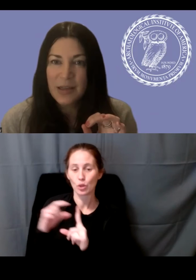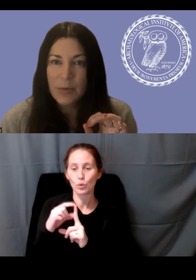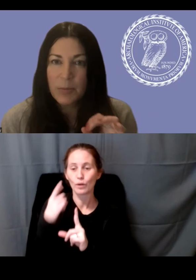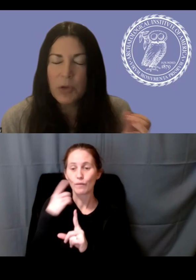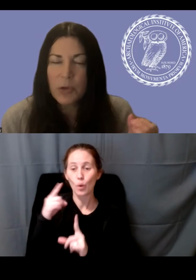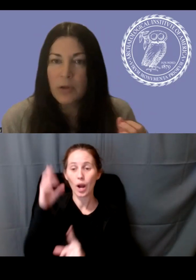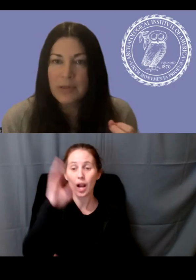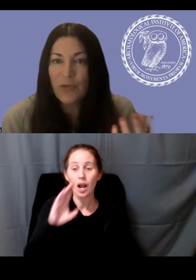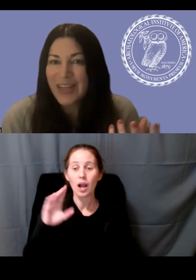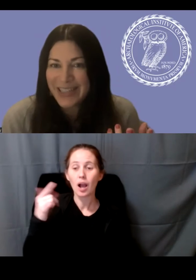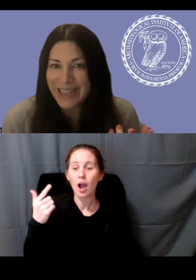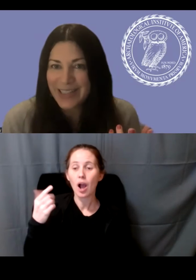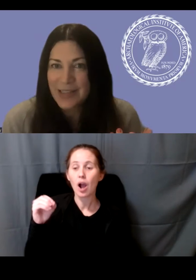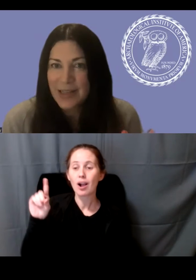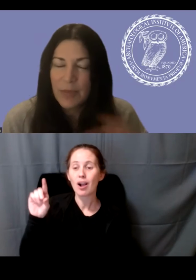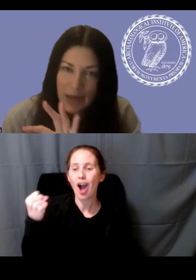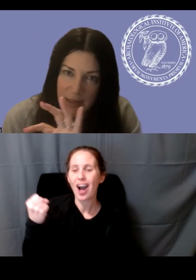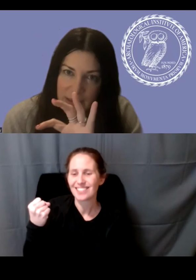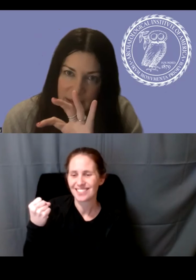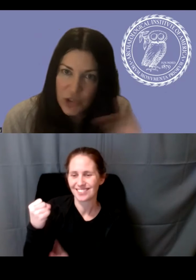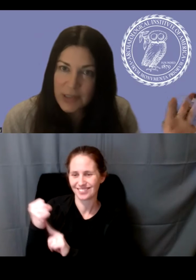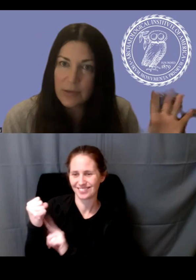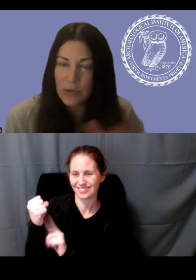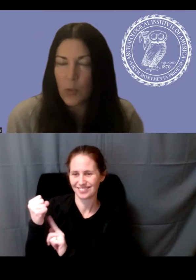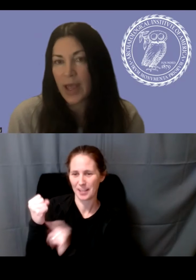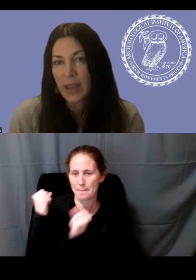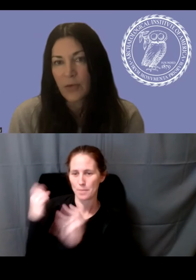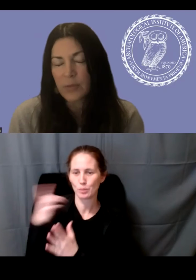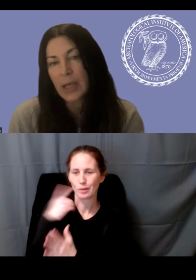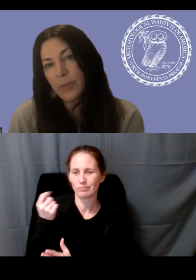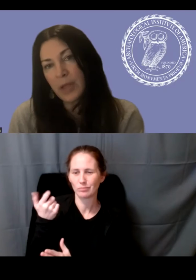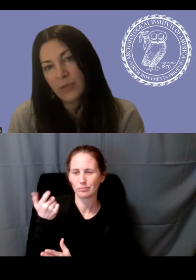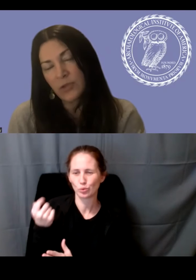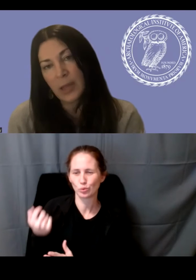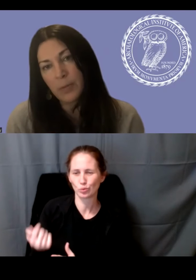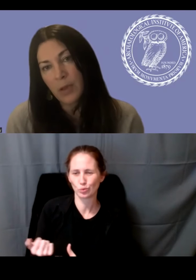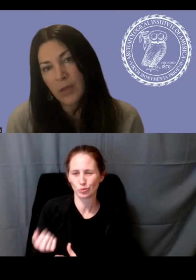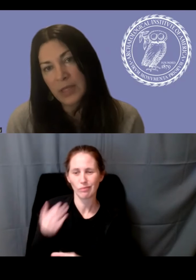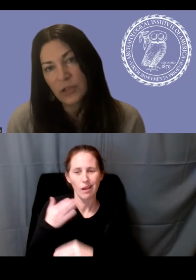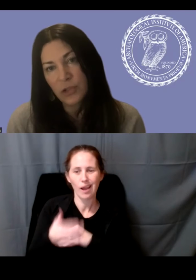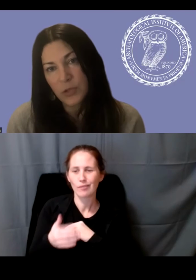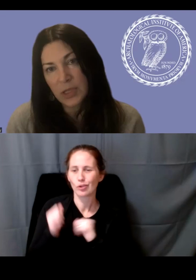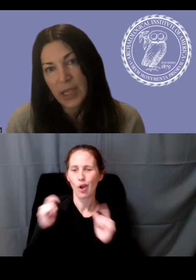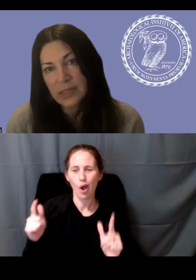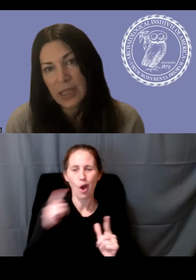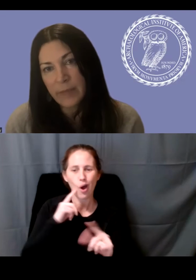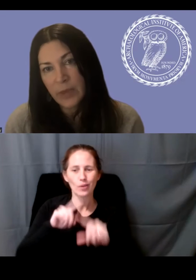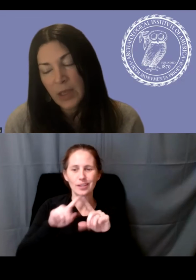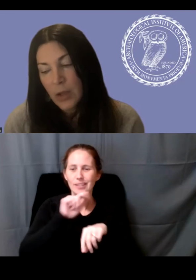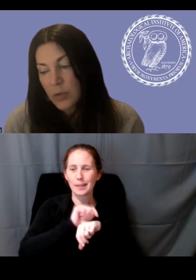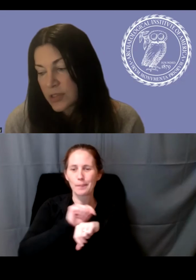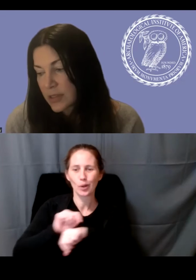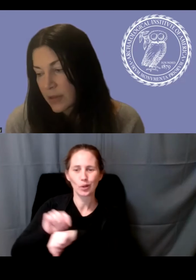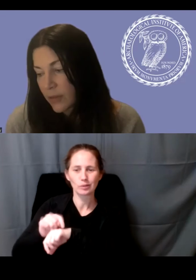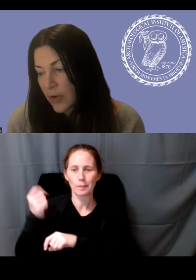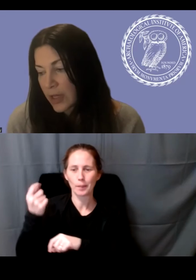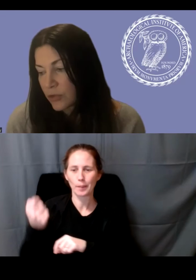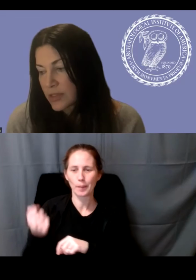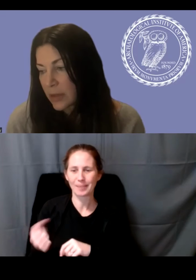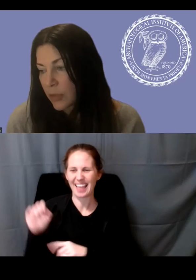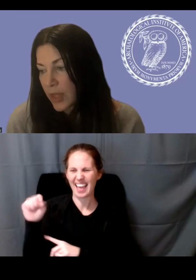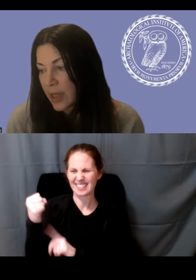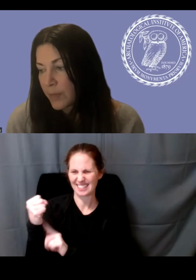gods, plural, divinities, that is chiseled away from temple after temple on the Egyptian landscape, which is a